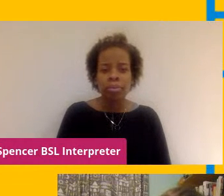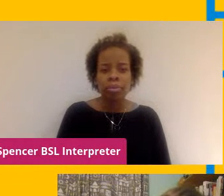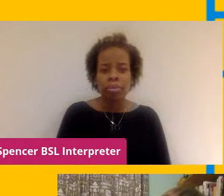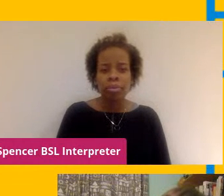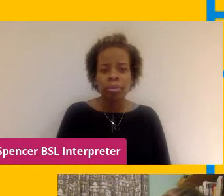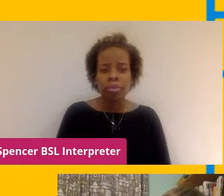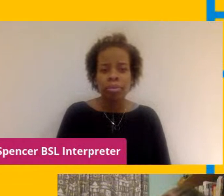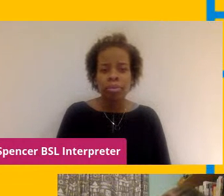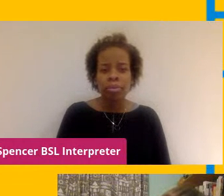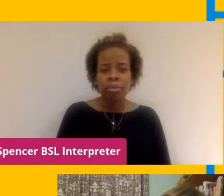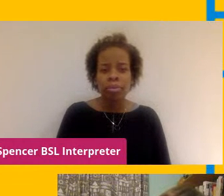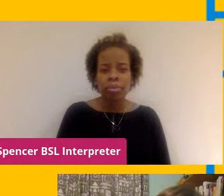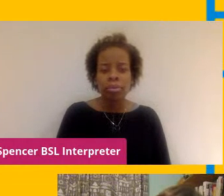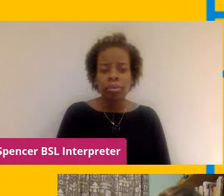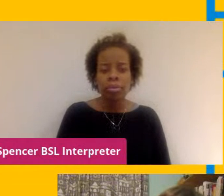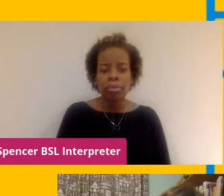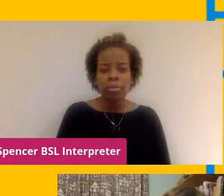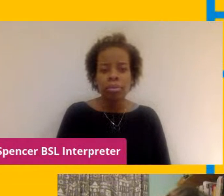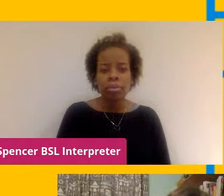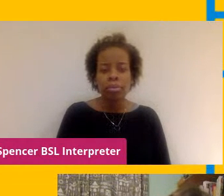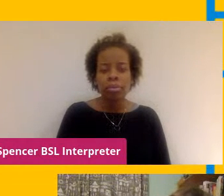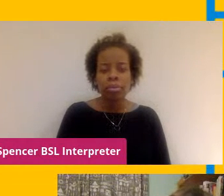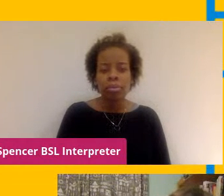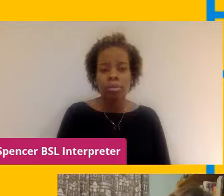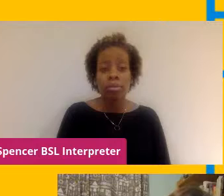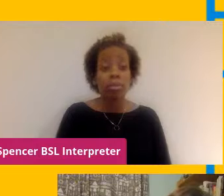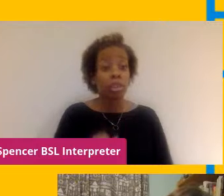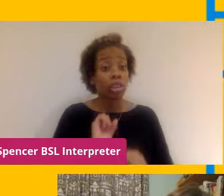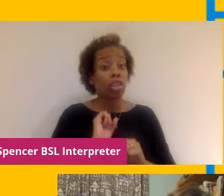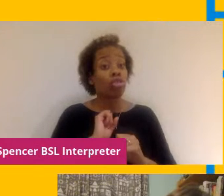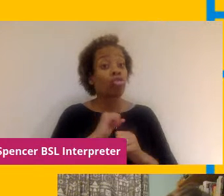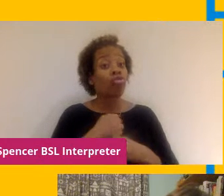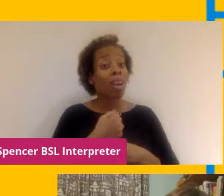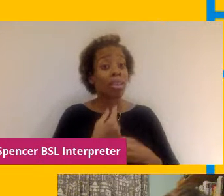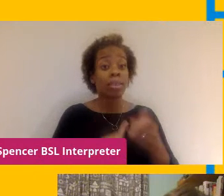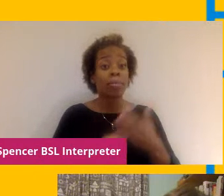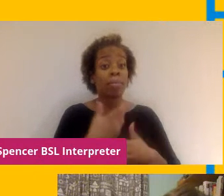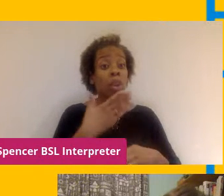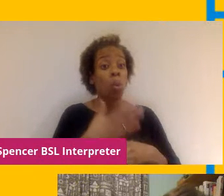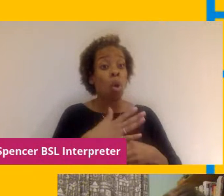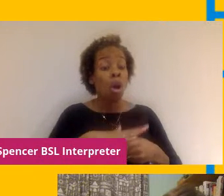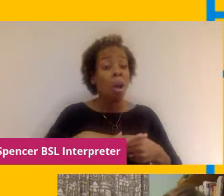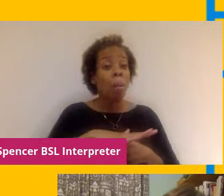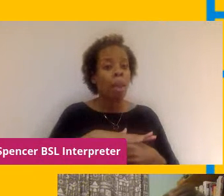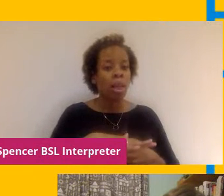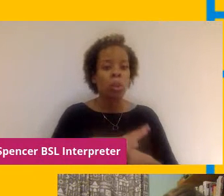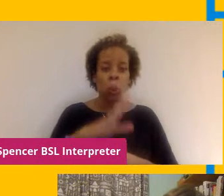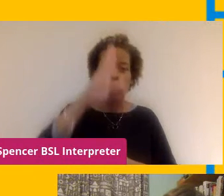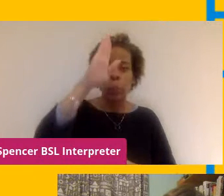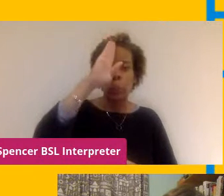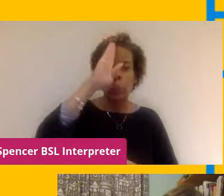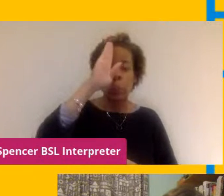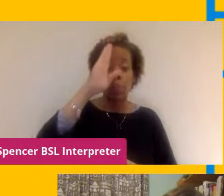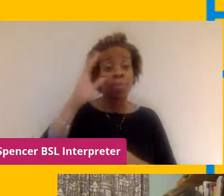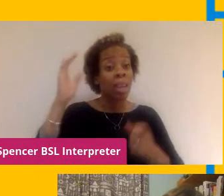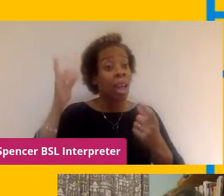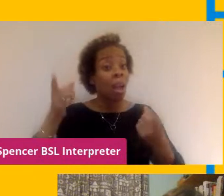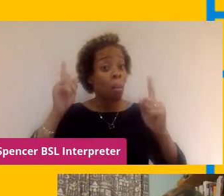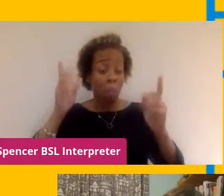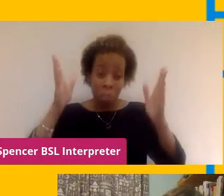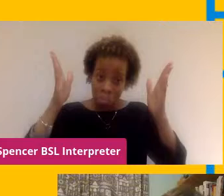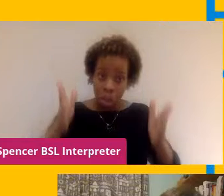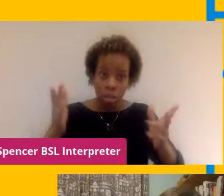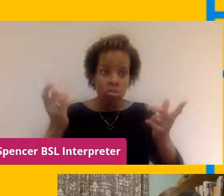say that, stress is a workplace hazard. It falls under the employer's duty to control stress under the health and